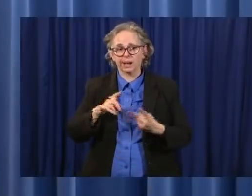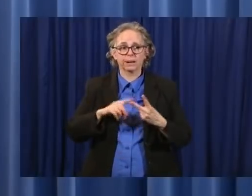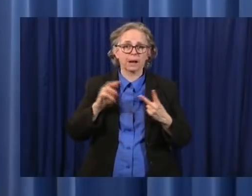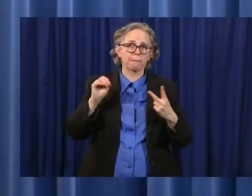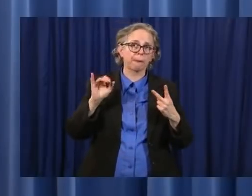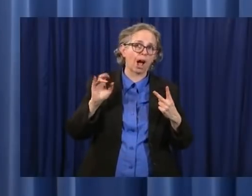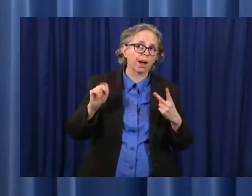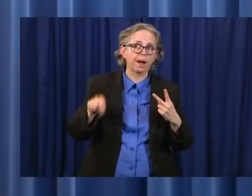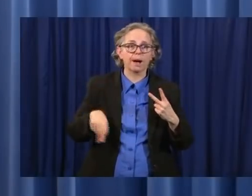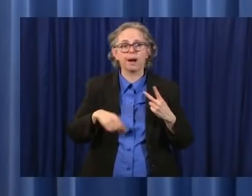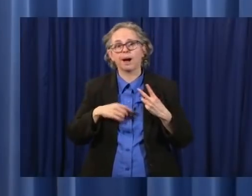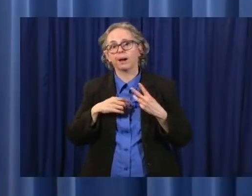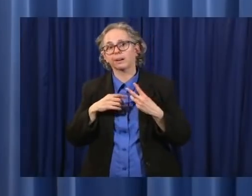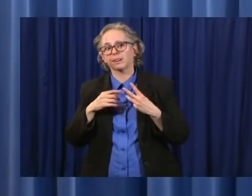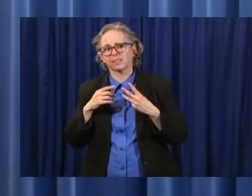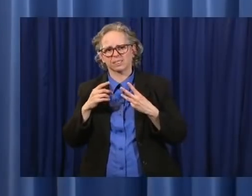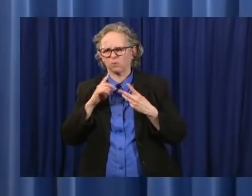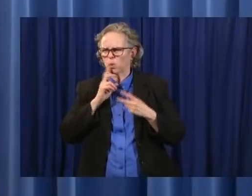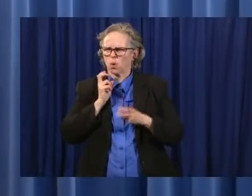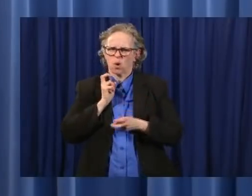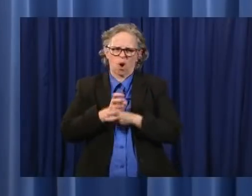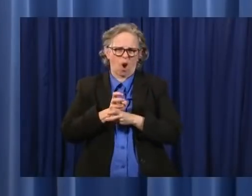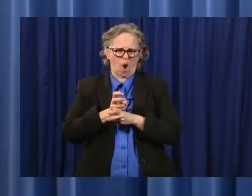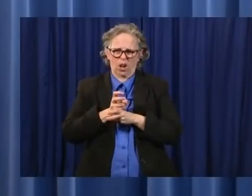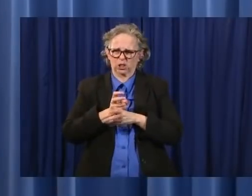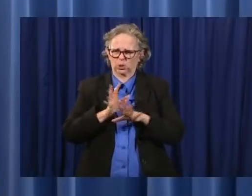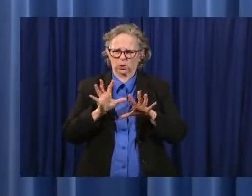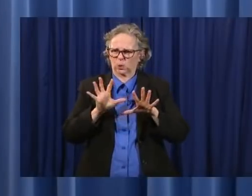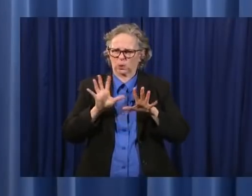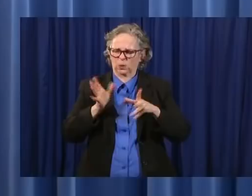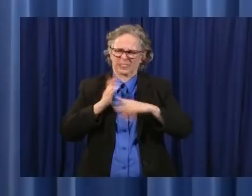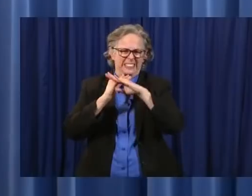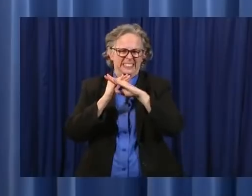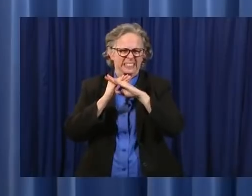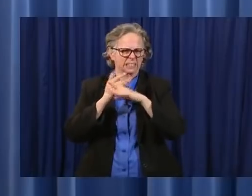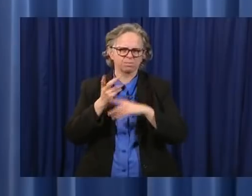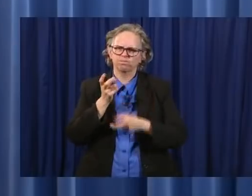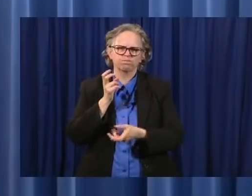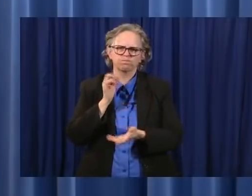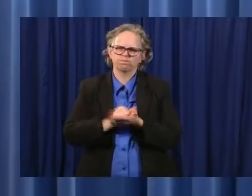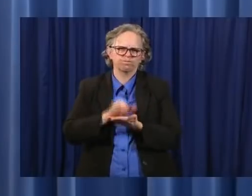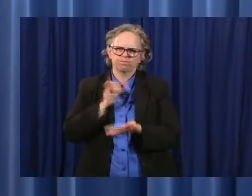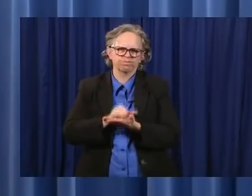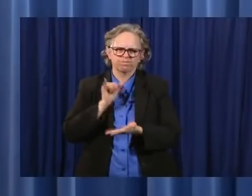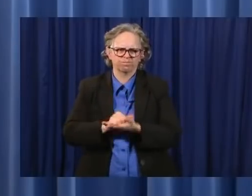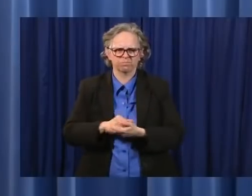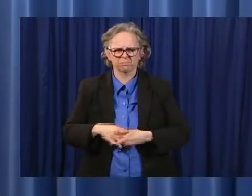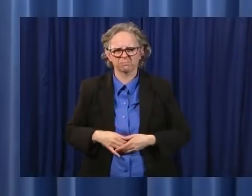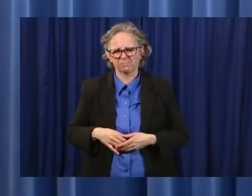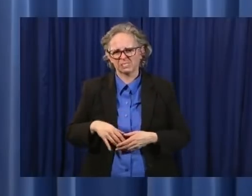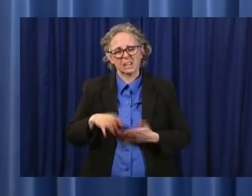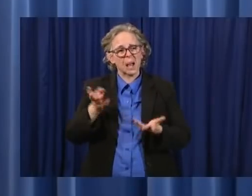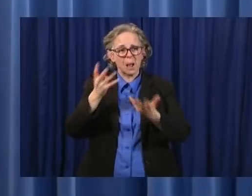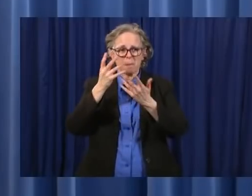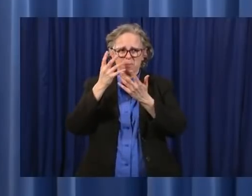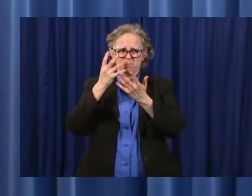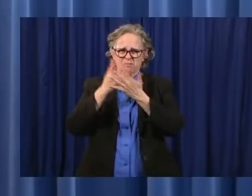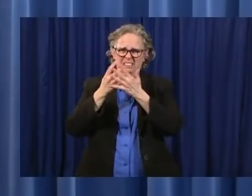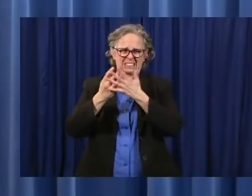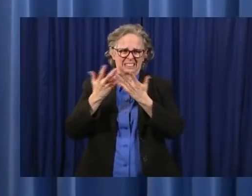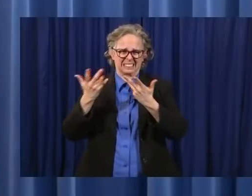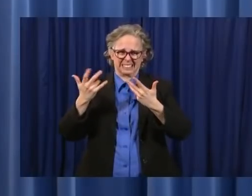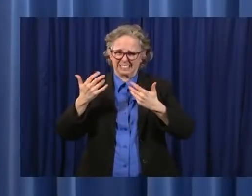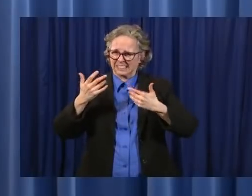it's very difficult to stop it from spreading. In the prisons that are higher security, where the prisoners are